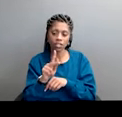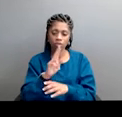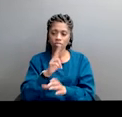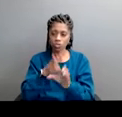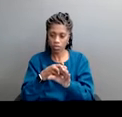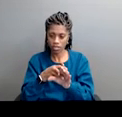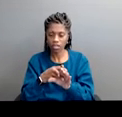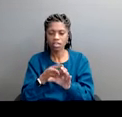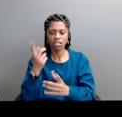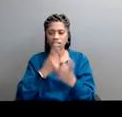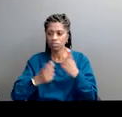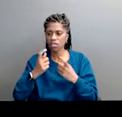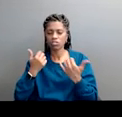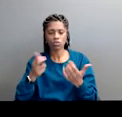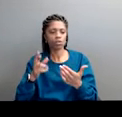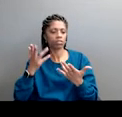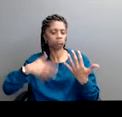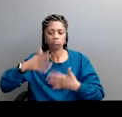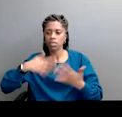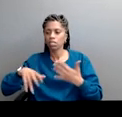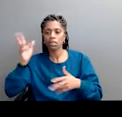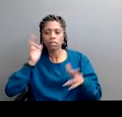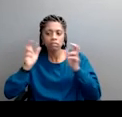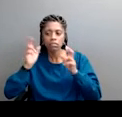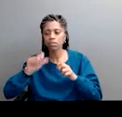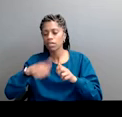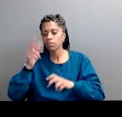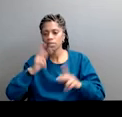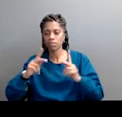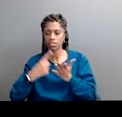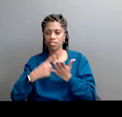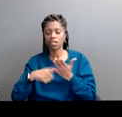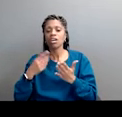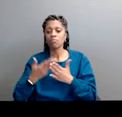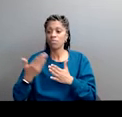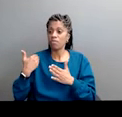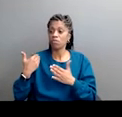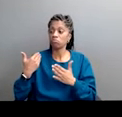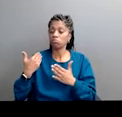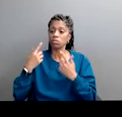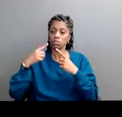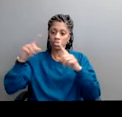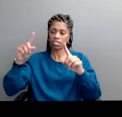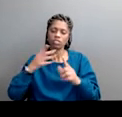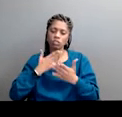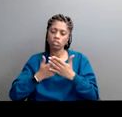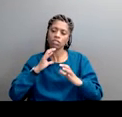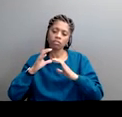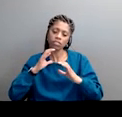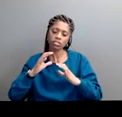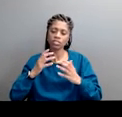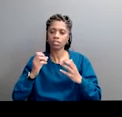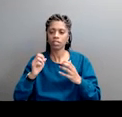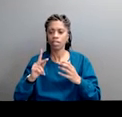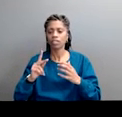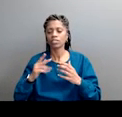there and you can ask your questions or just hang out and have a listen to what other people are talking about we did this last time that ended up being a really rich wonderful conversation and we're grateful that